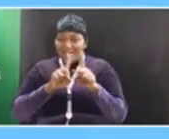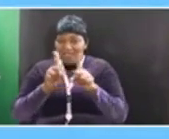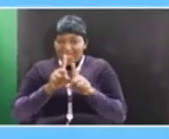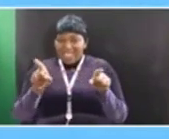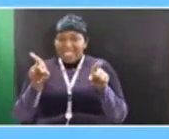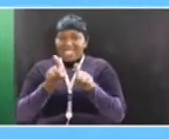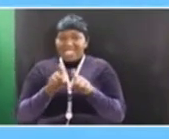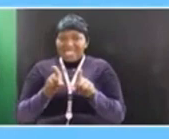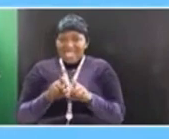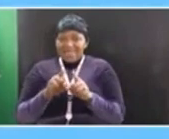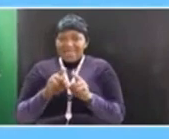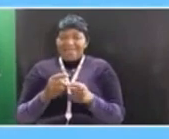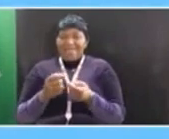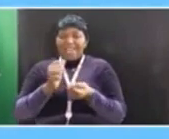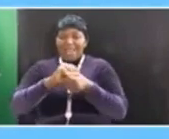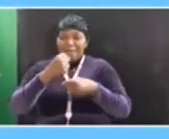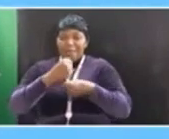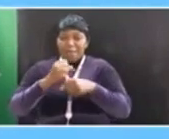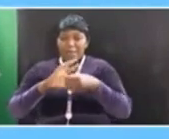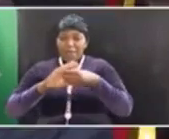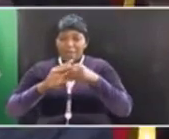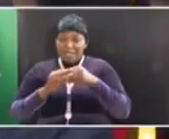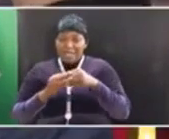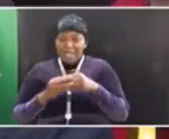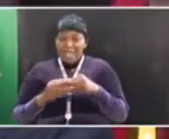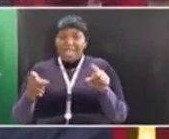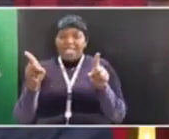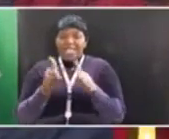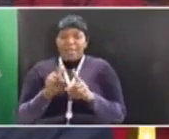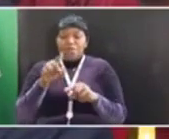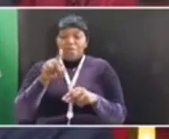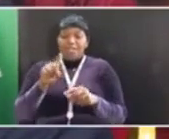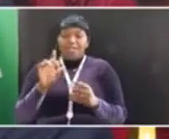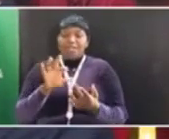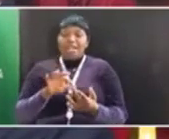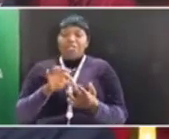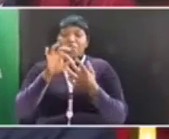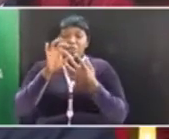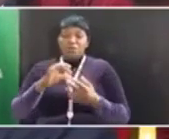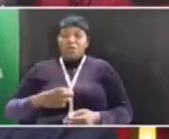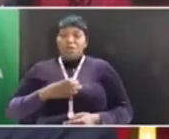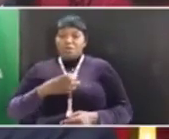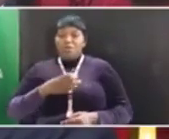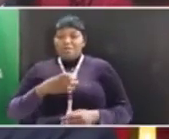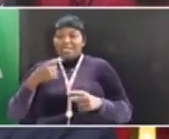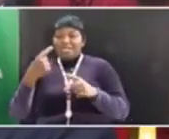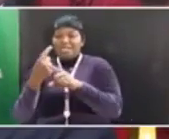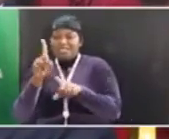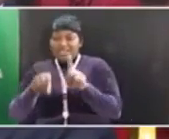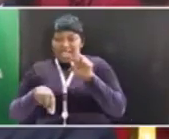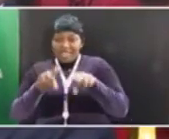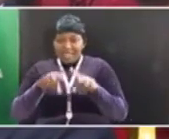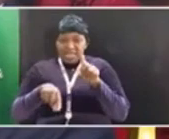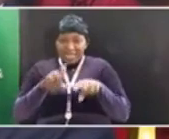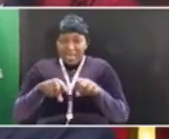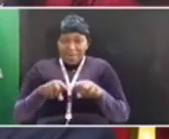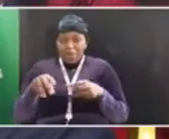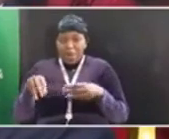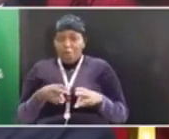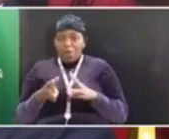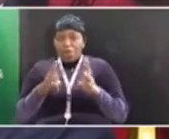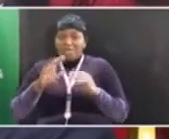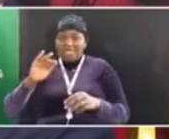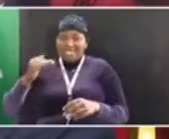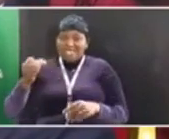innovators alike. You could also choose to explore the dynamic business and leisure opportunities in cities